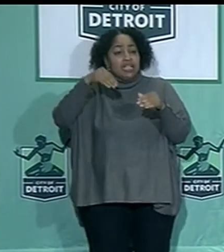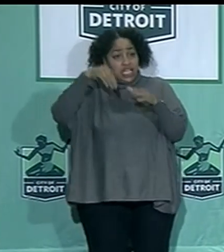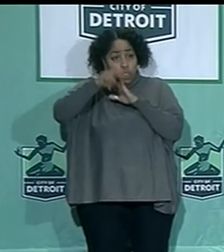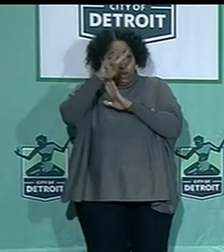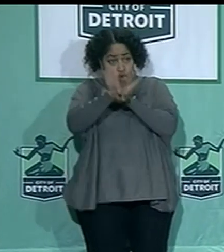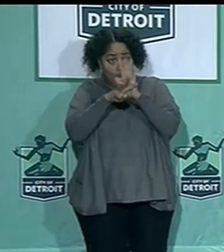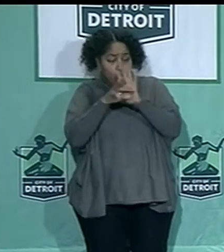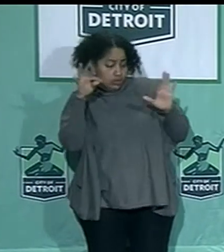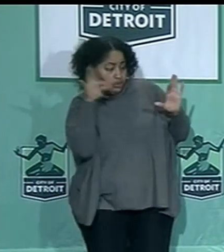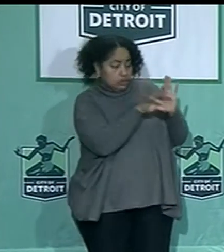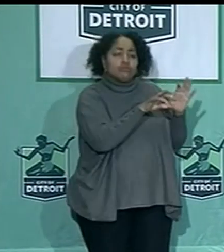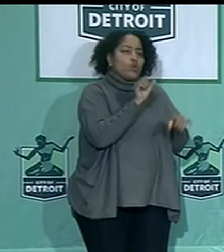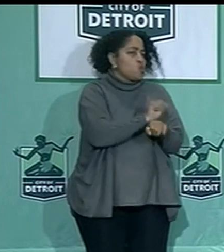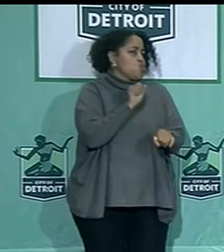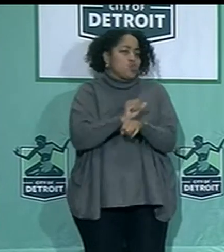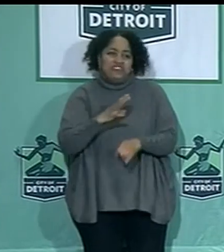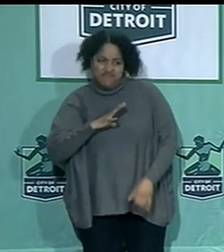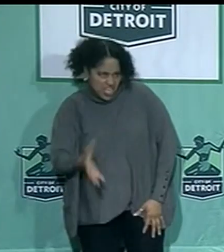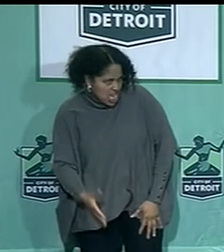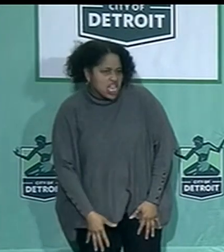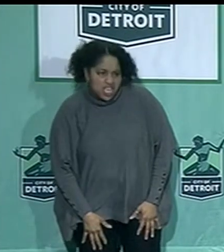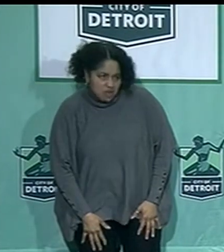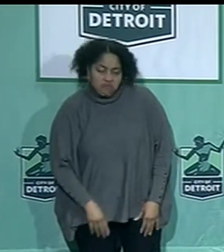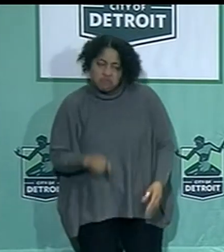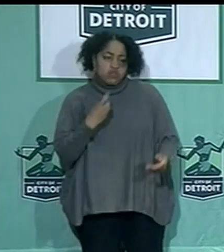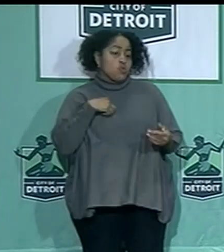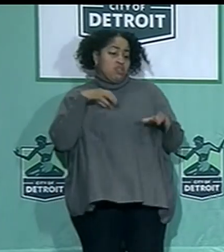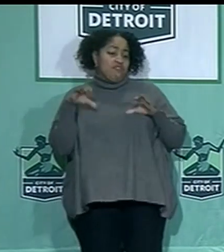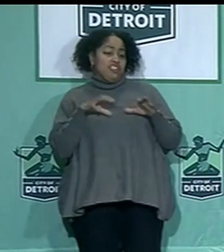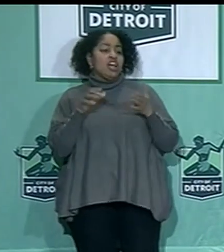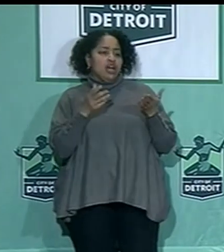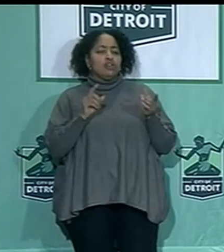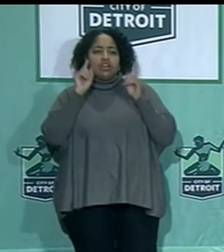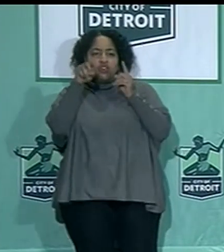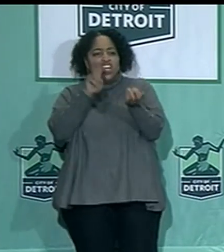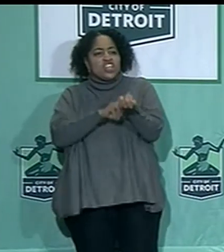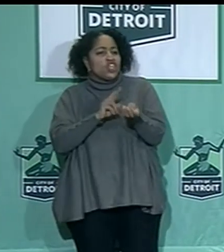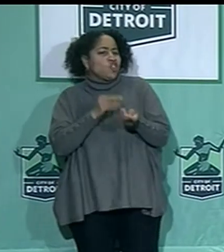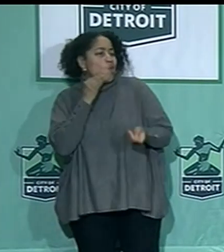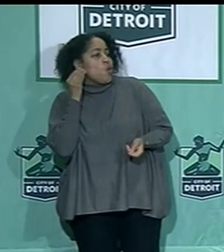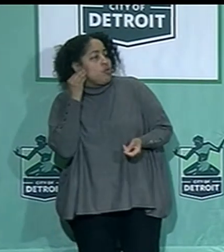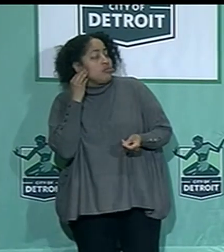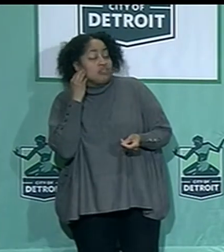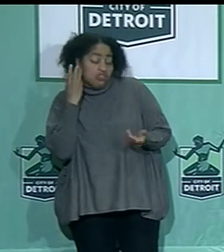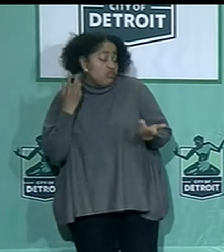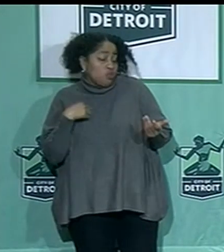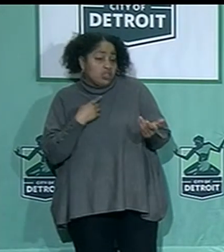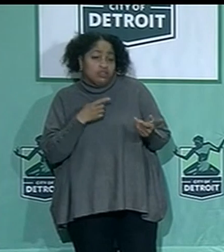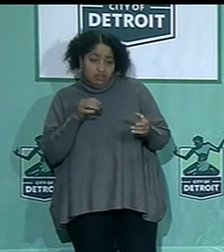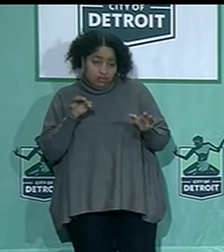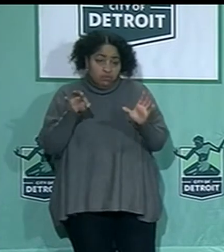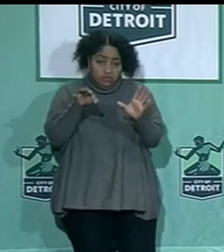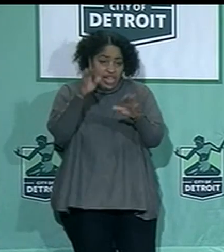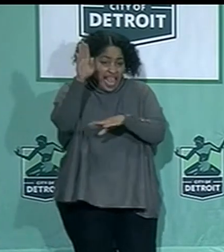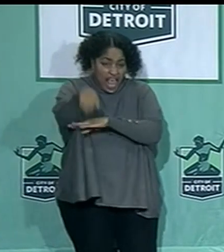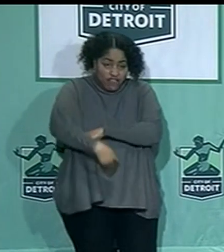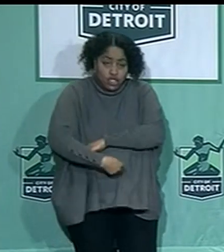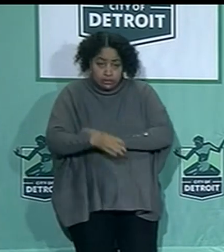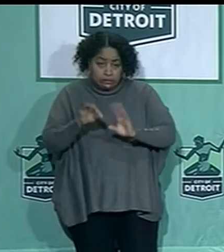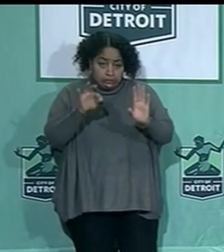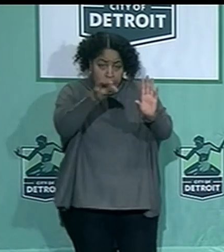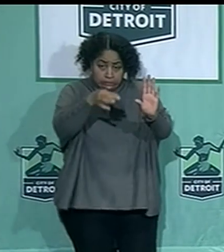hours, it works just fine. And so what we had done was go into the nursing homes and basically swab in the afternoon